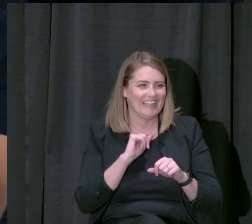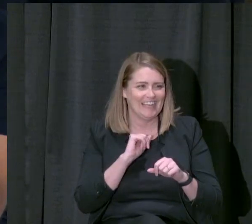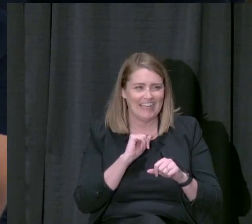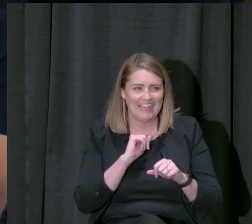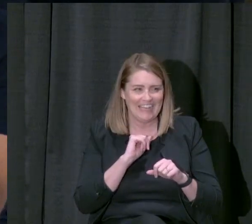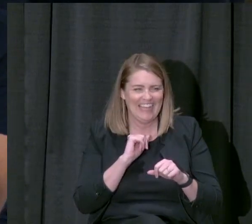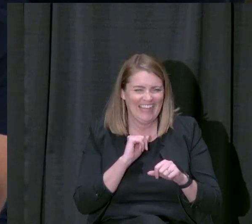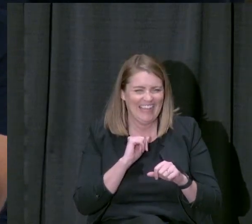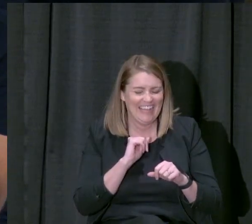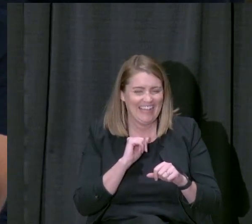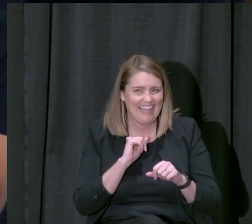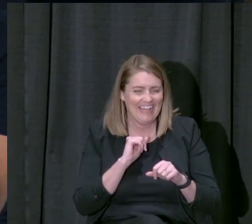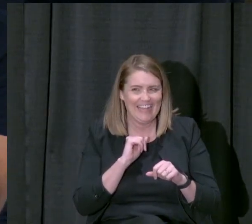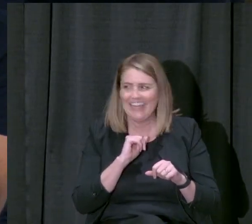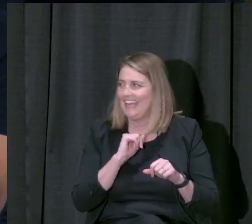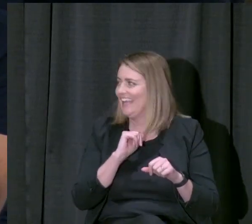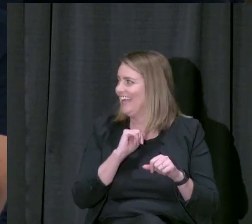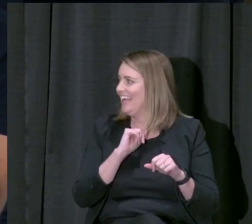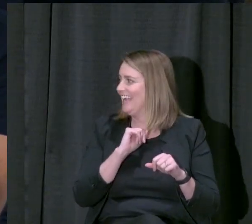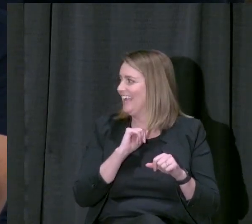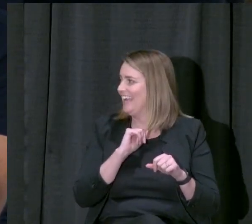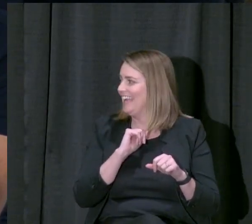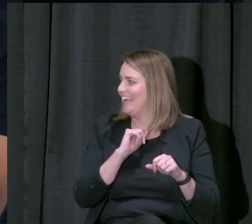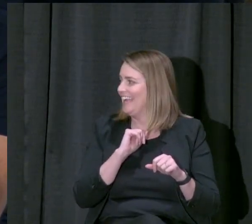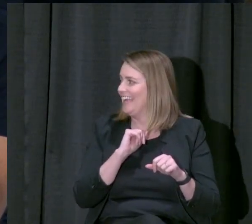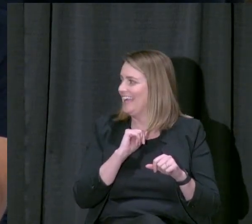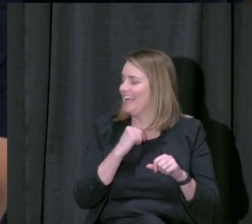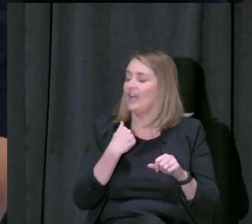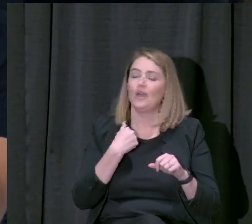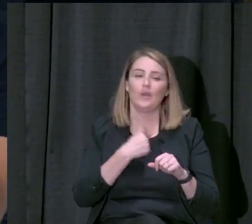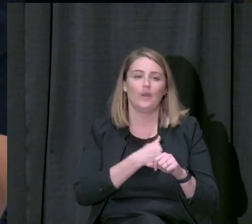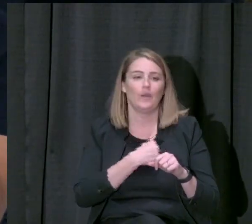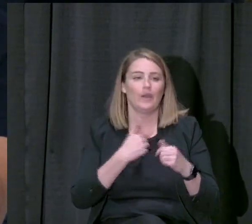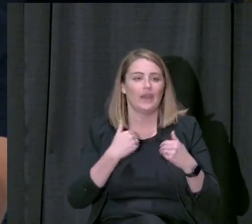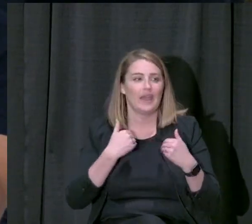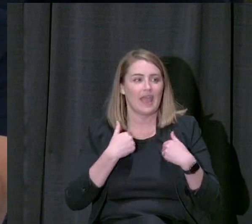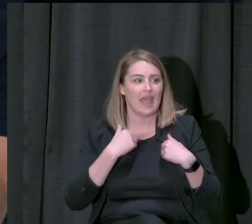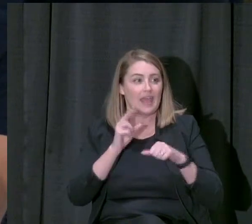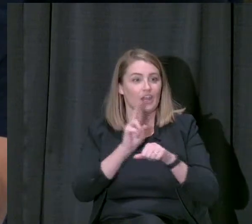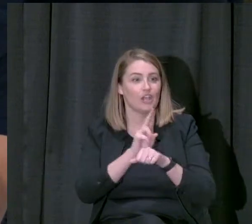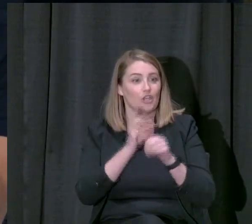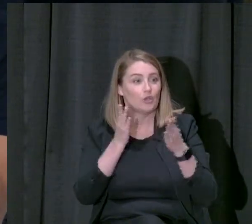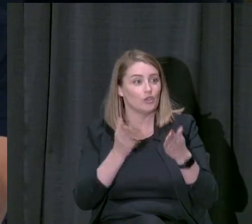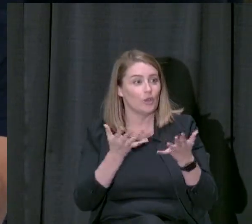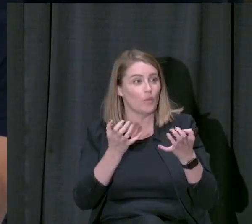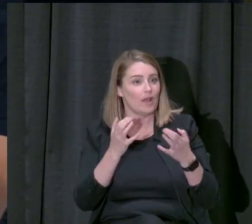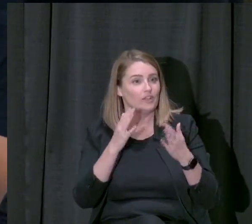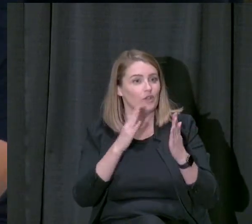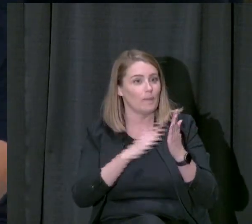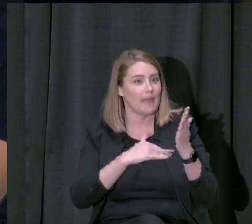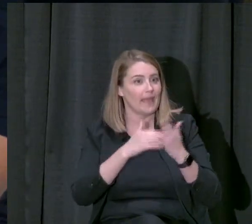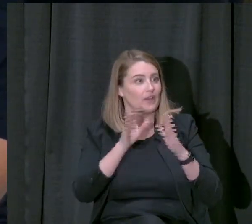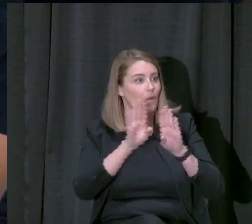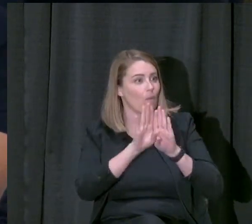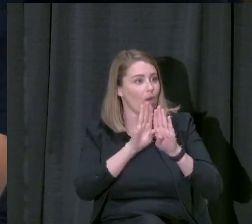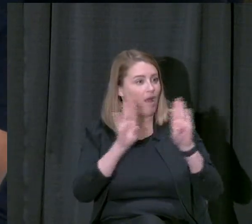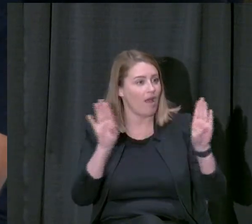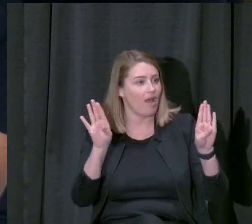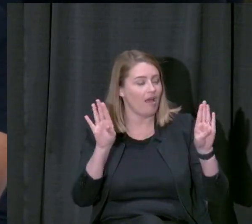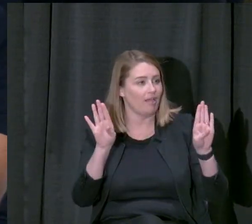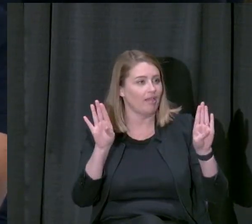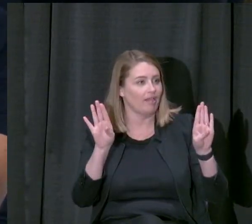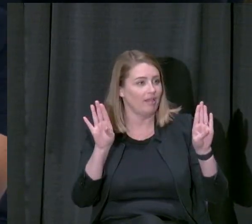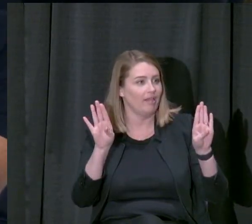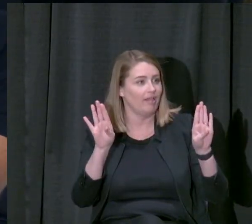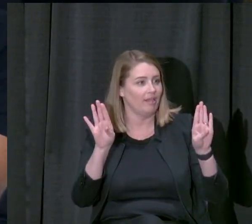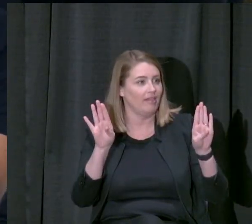had we had a user who was able to paint a wall in her house with her sister being on the other side